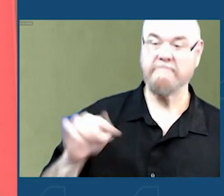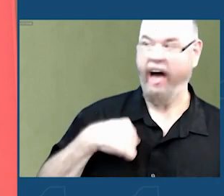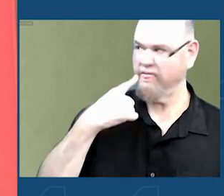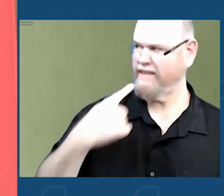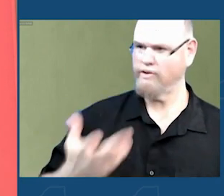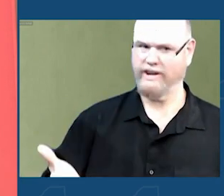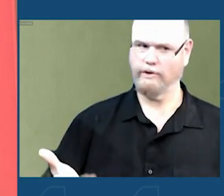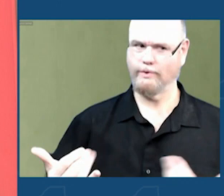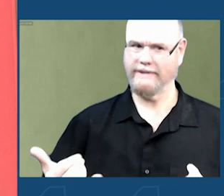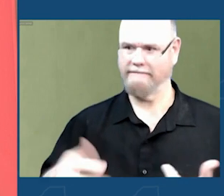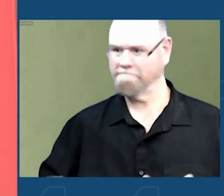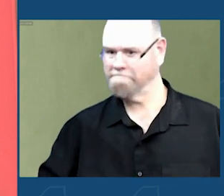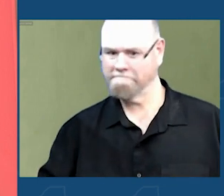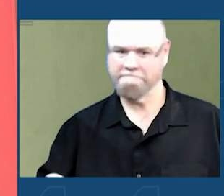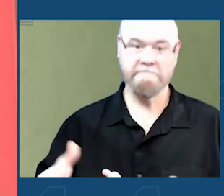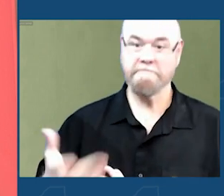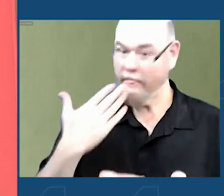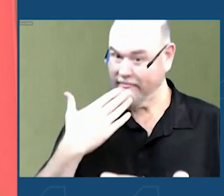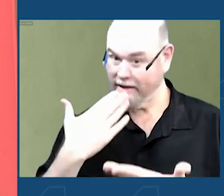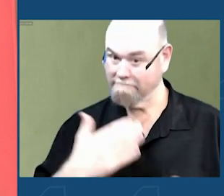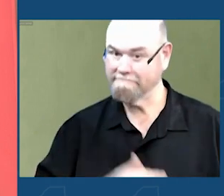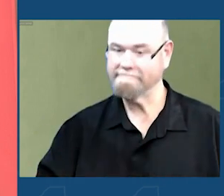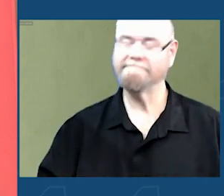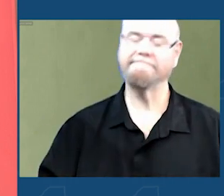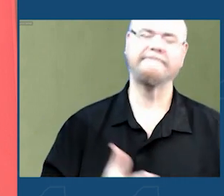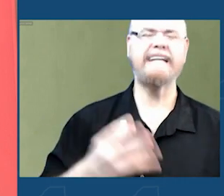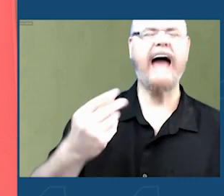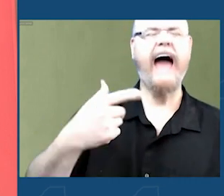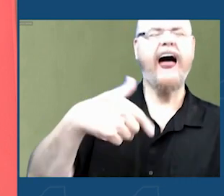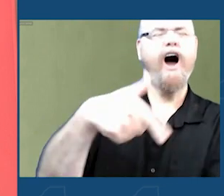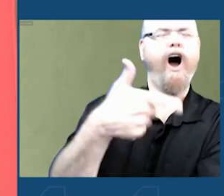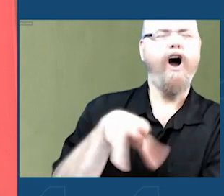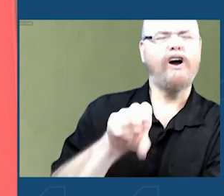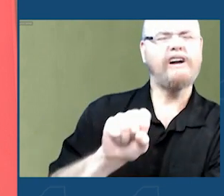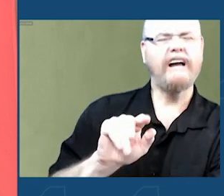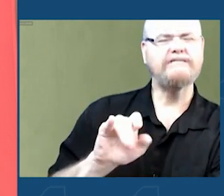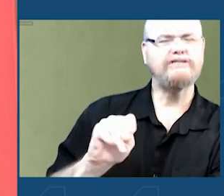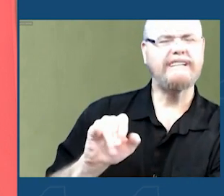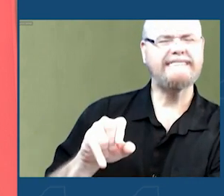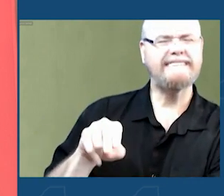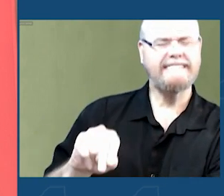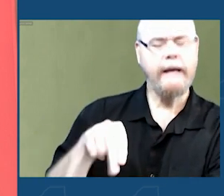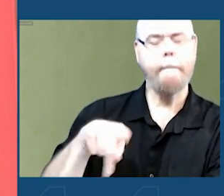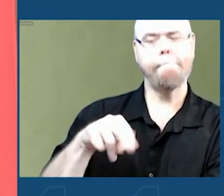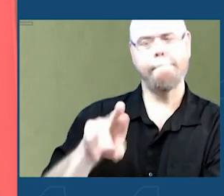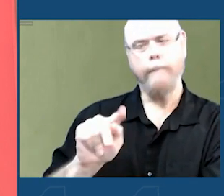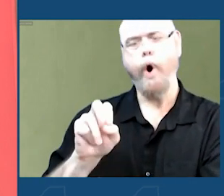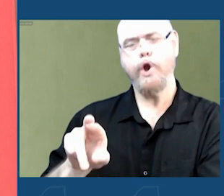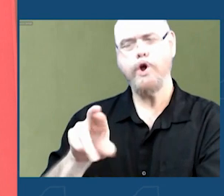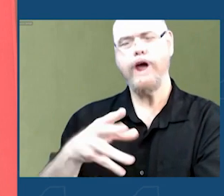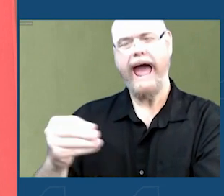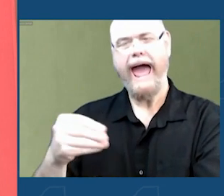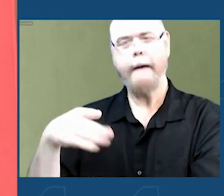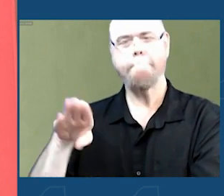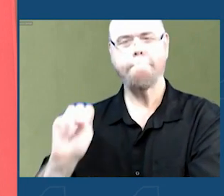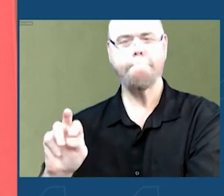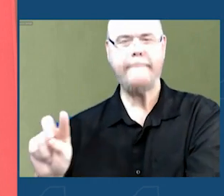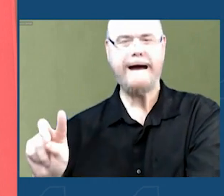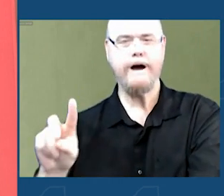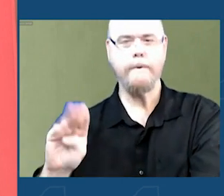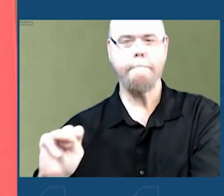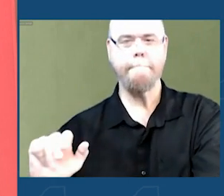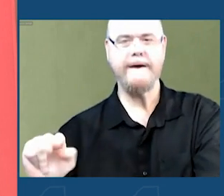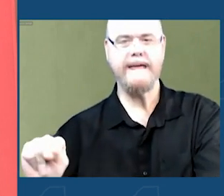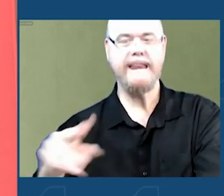then, thank you. And Gustafson, Porter, and Boundman, and then Consigley and